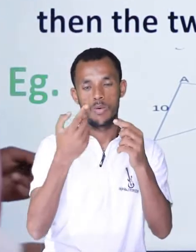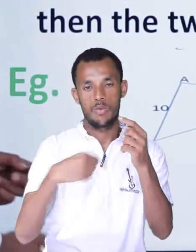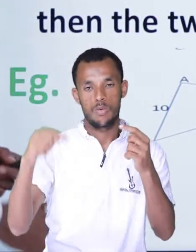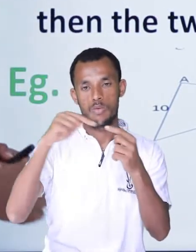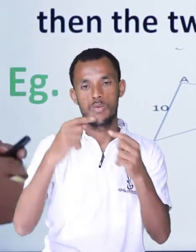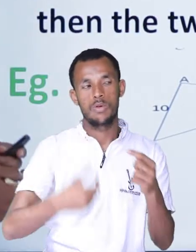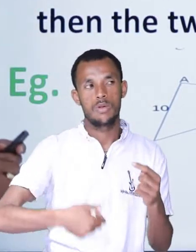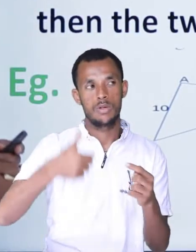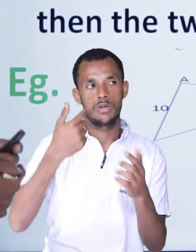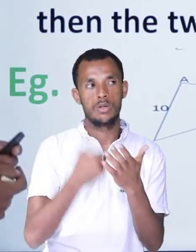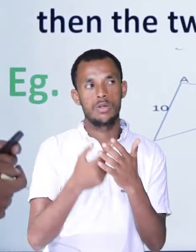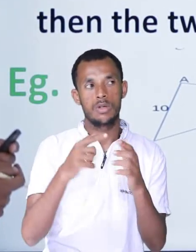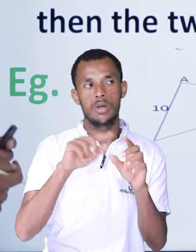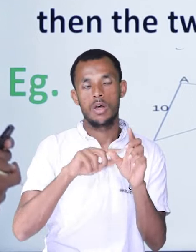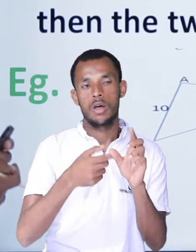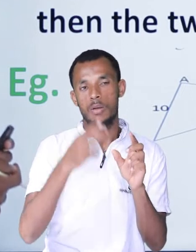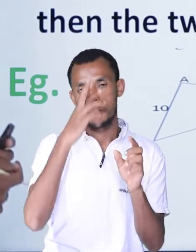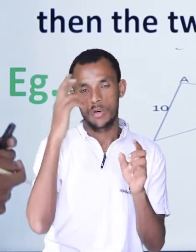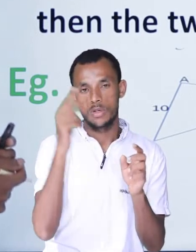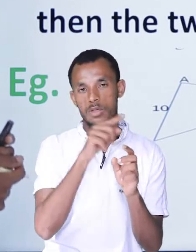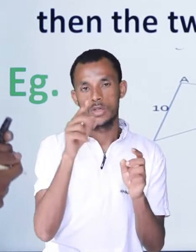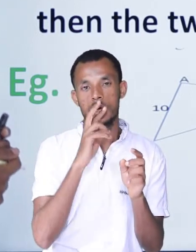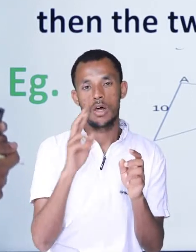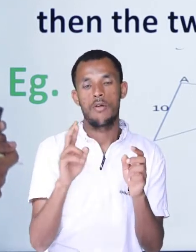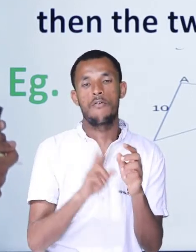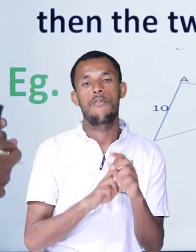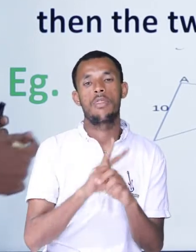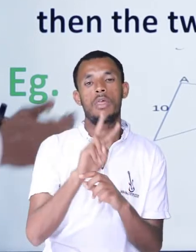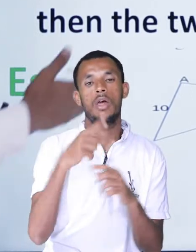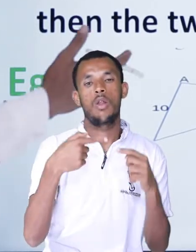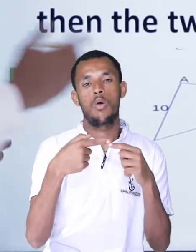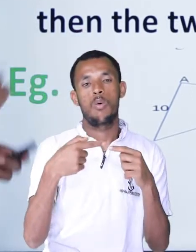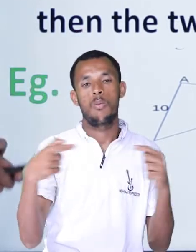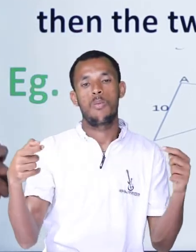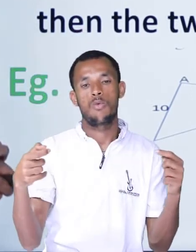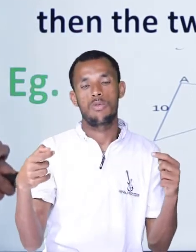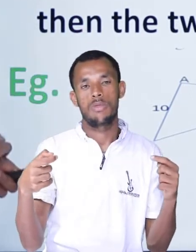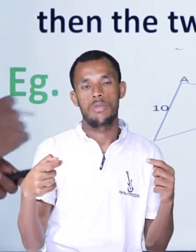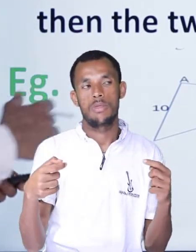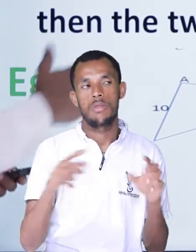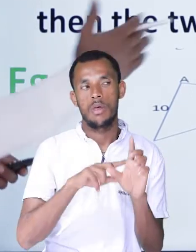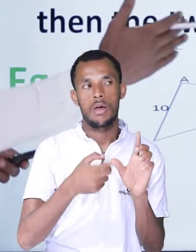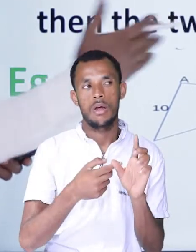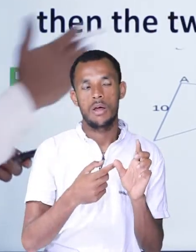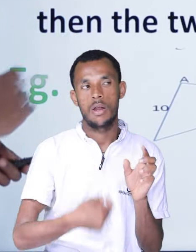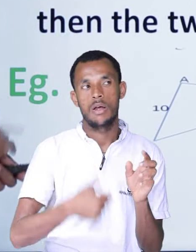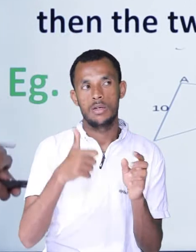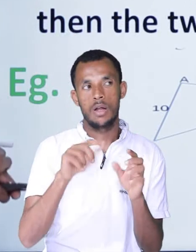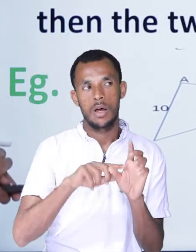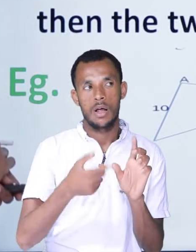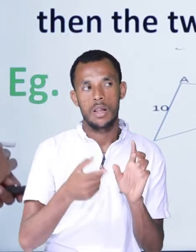to this angle because they are vertical opposite angle. Do you have another